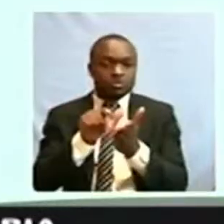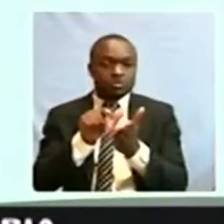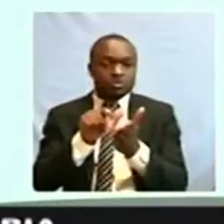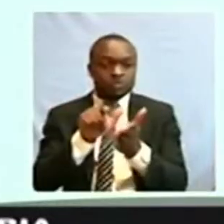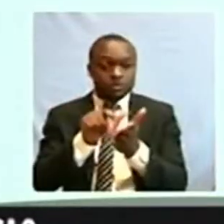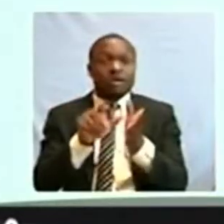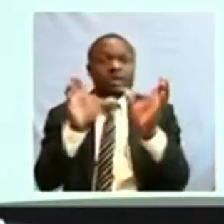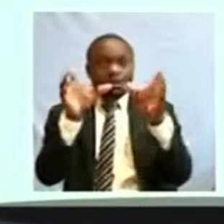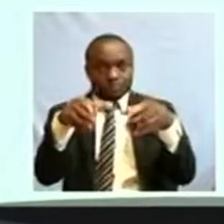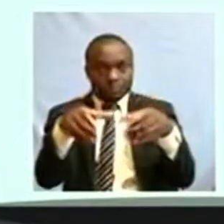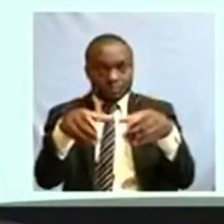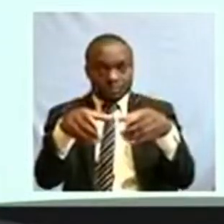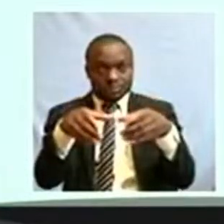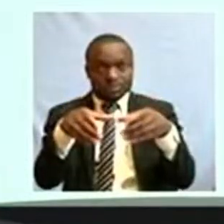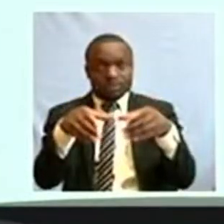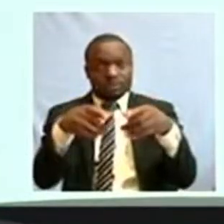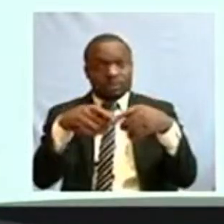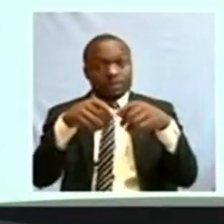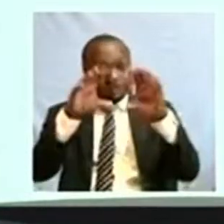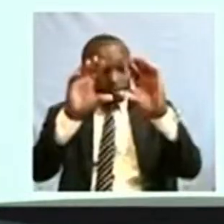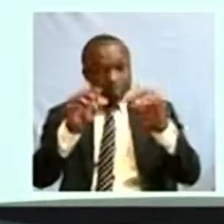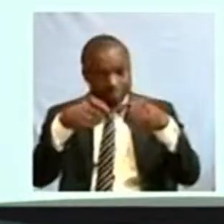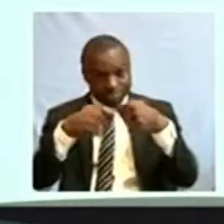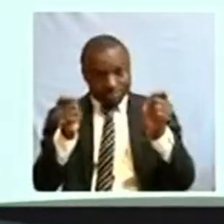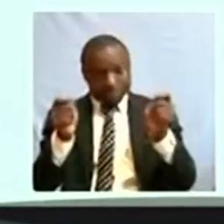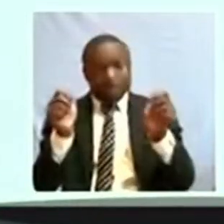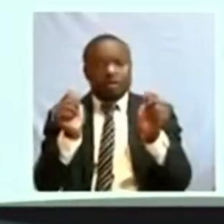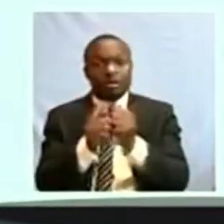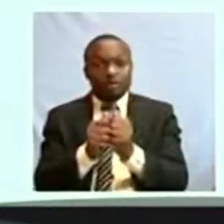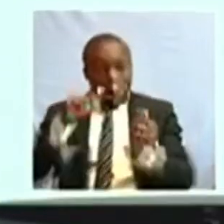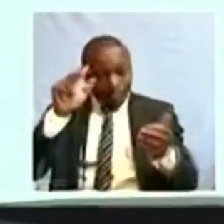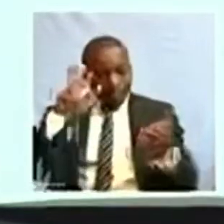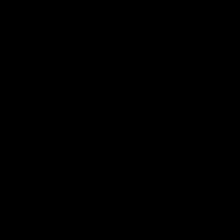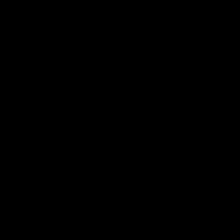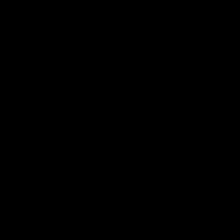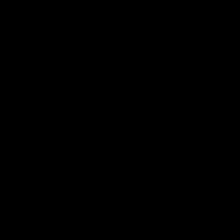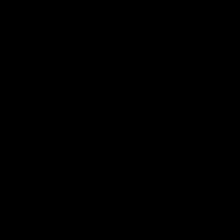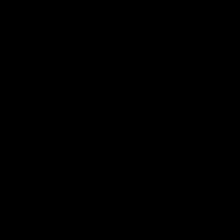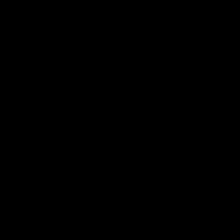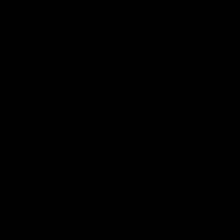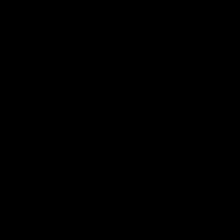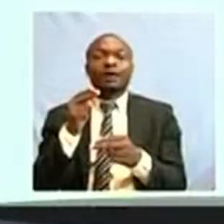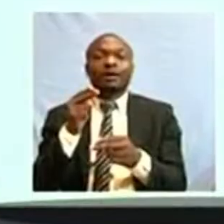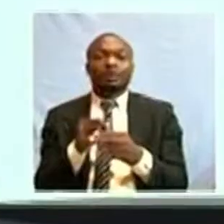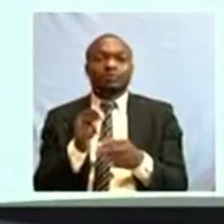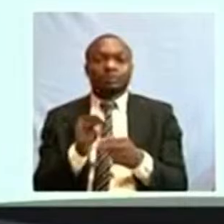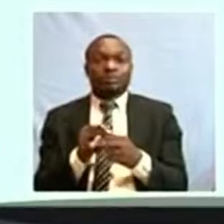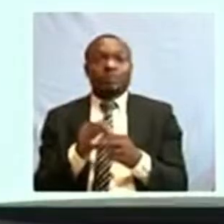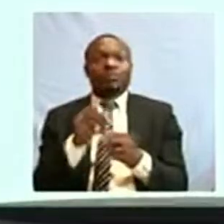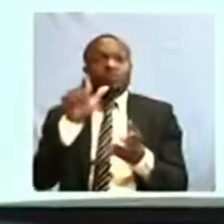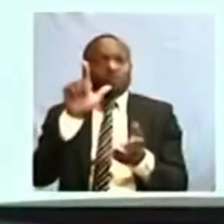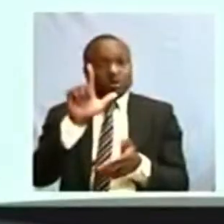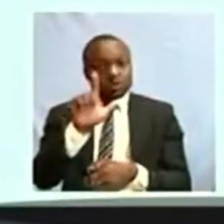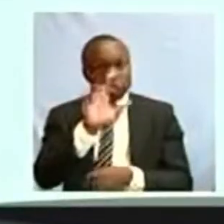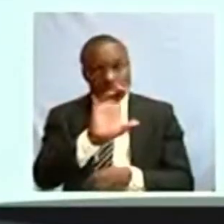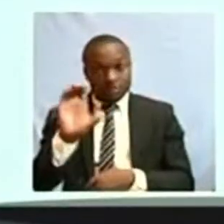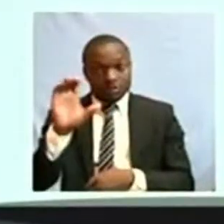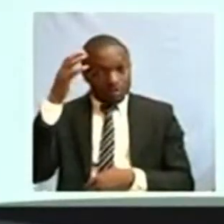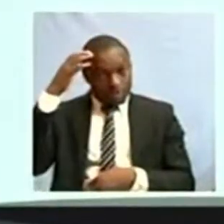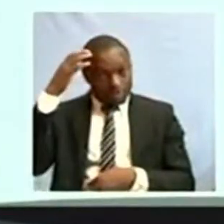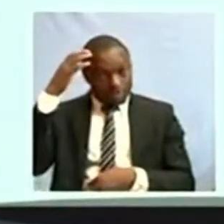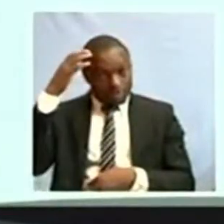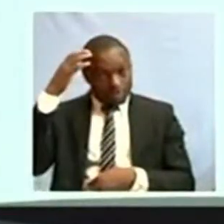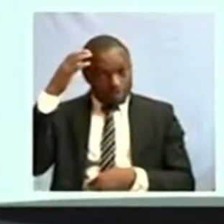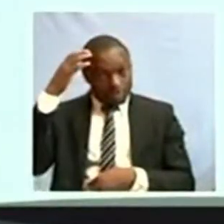accounts was opened with signatories from Lusaka Council personnel and the